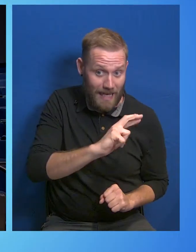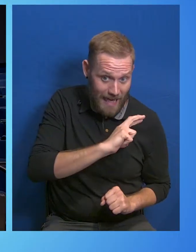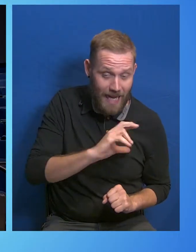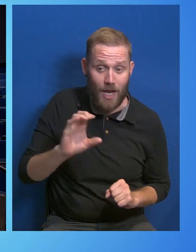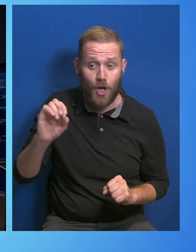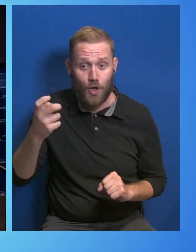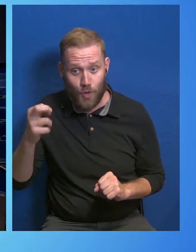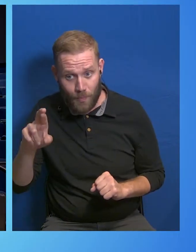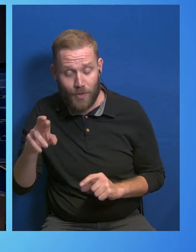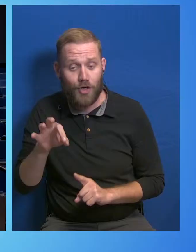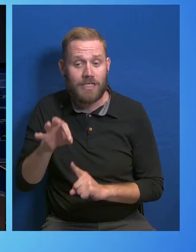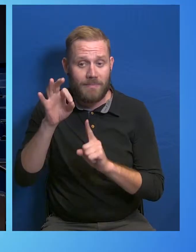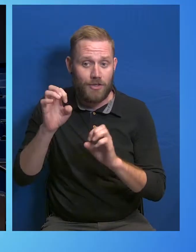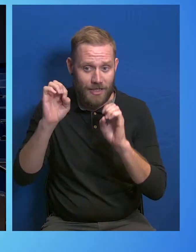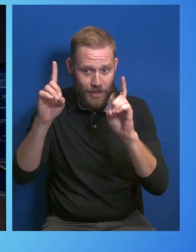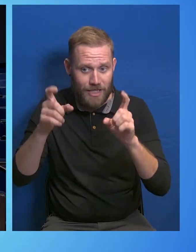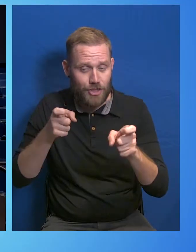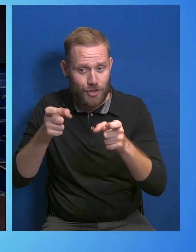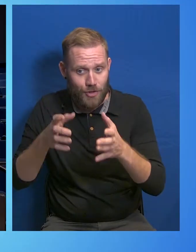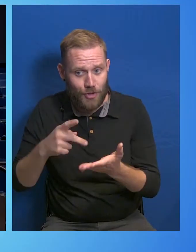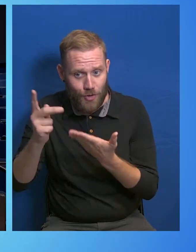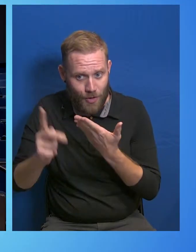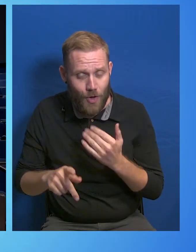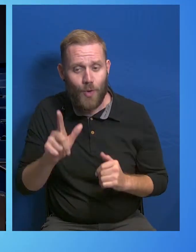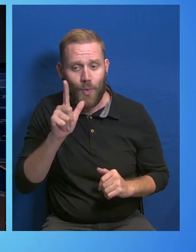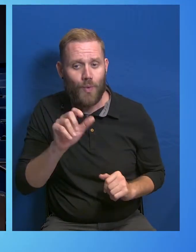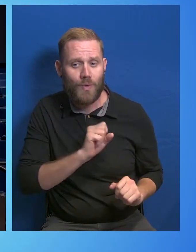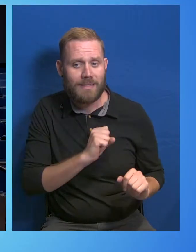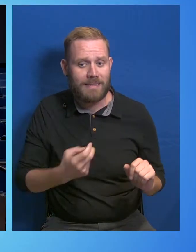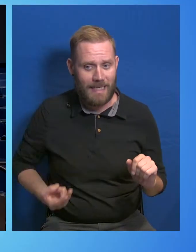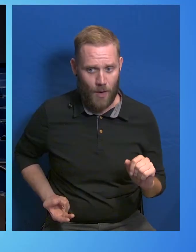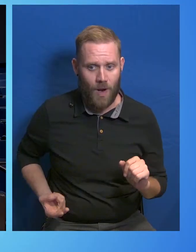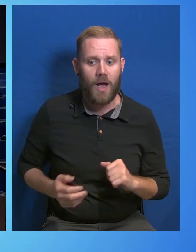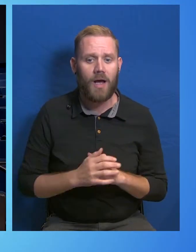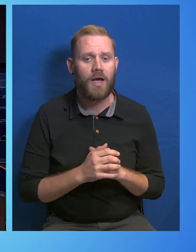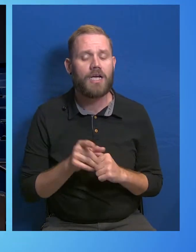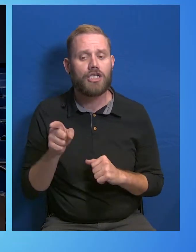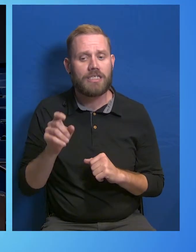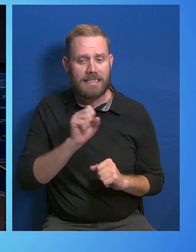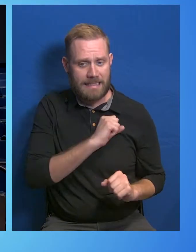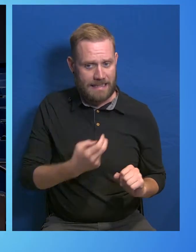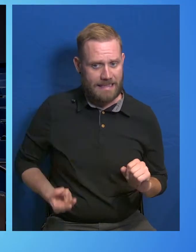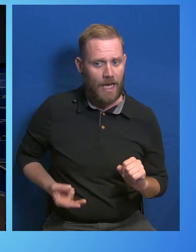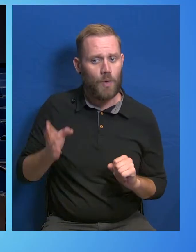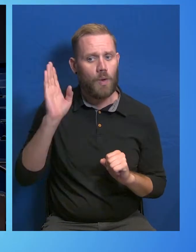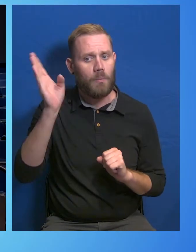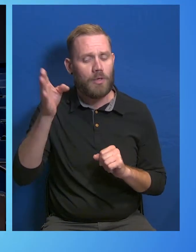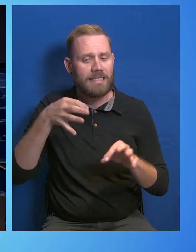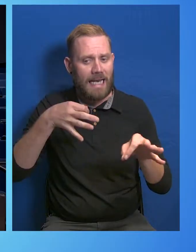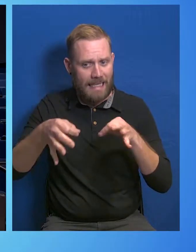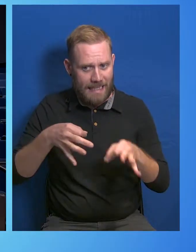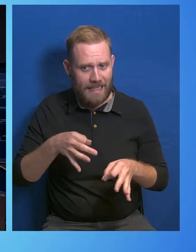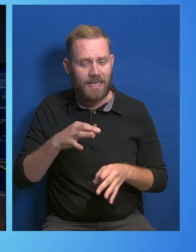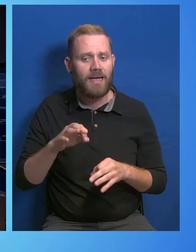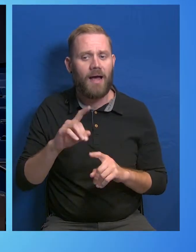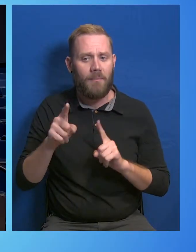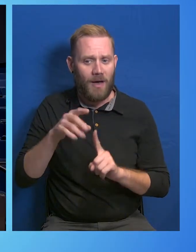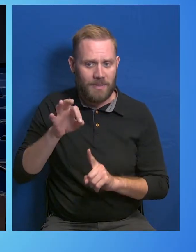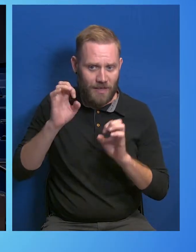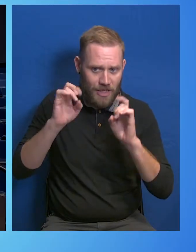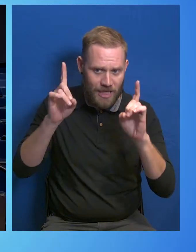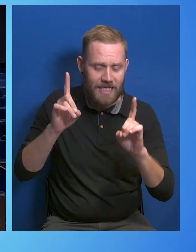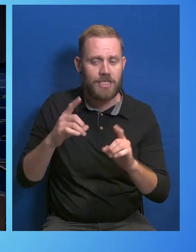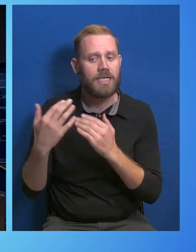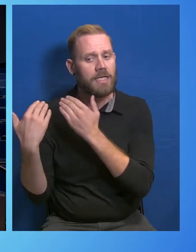SPED program department, Sarah Barlow. Sarah presented an overview of the SPED department, including